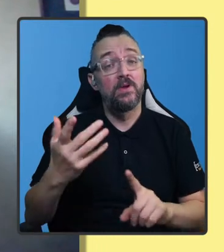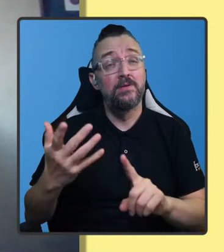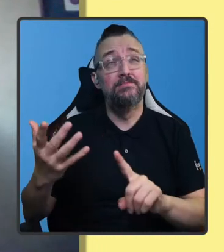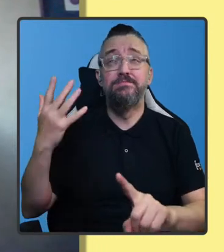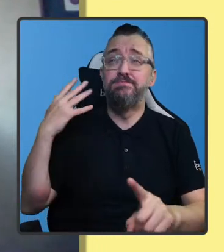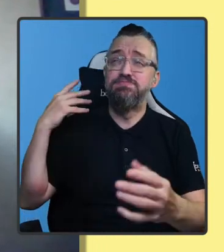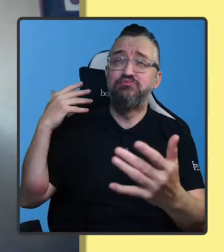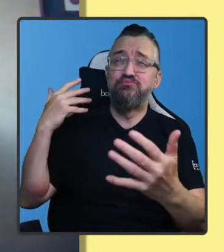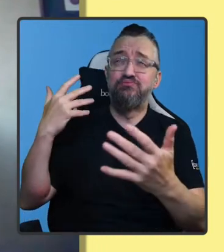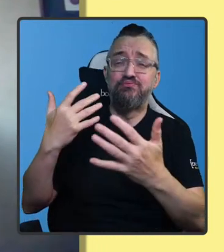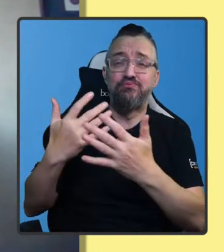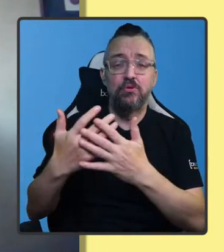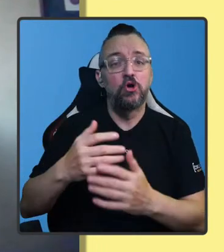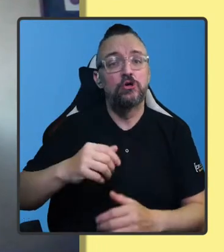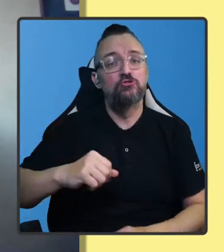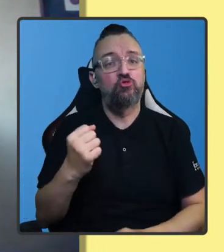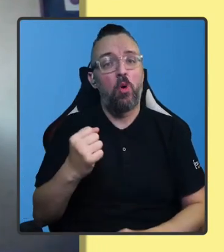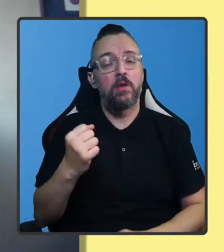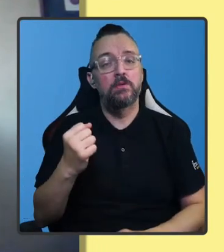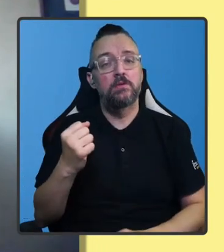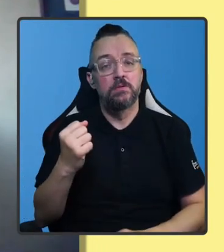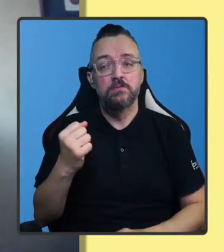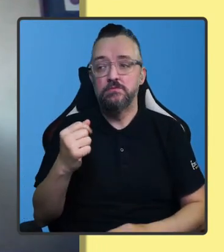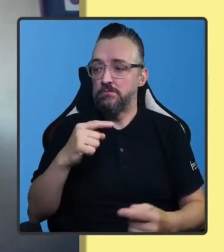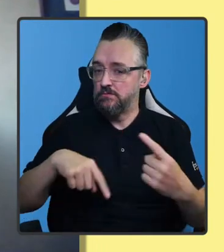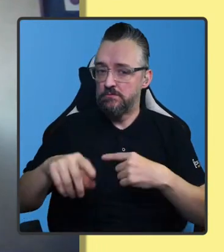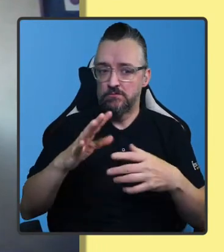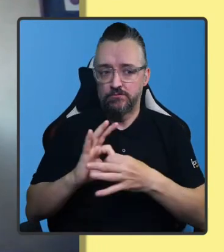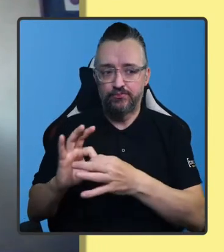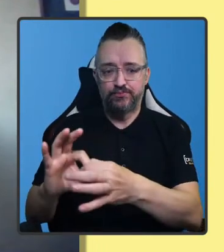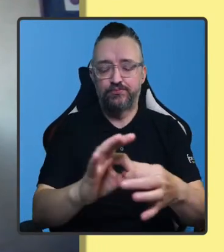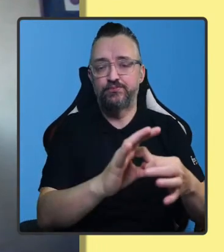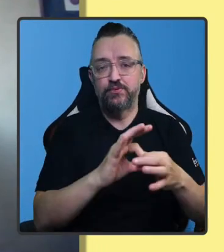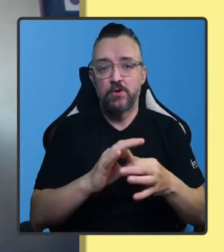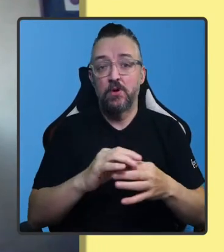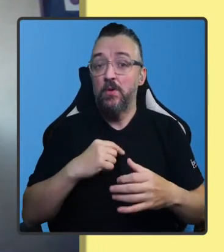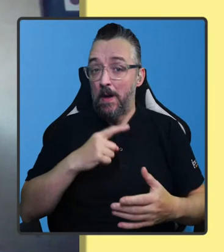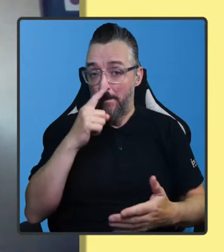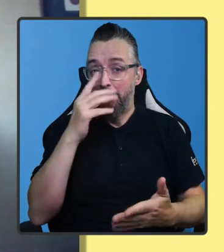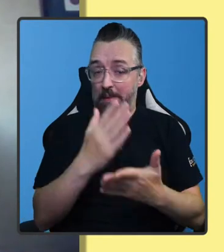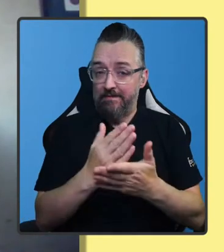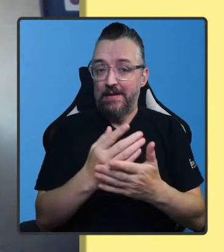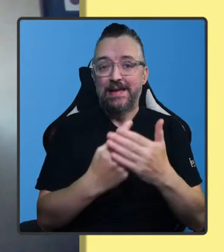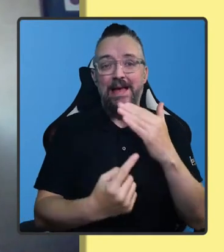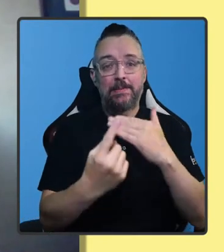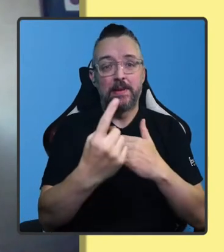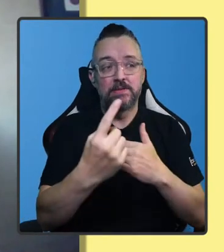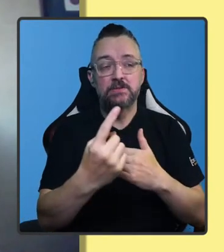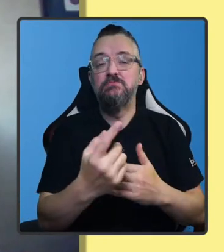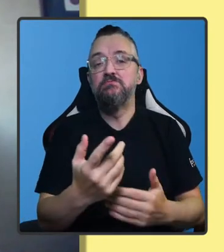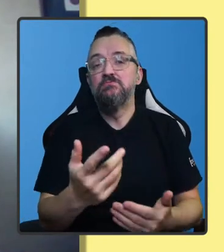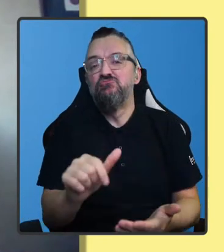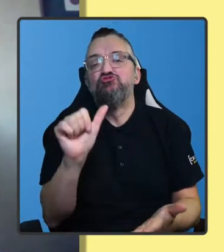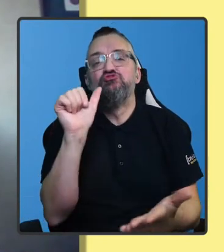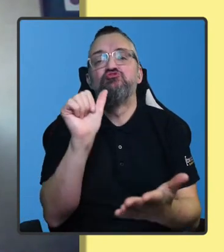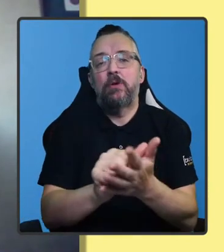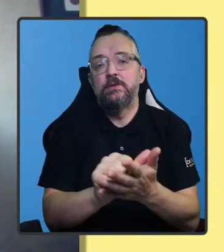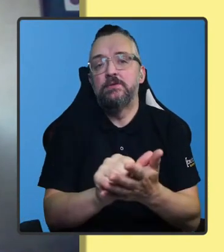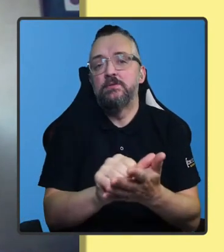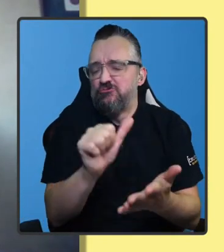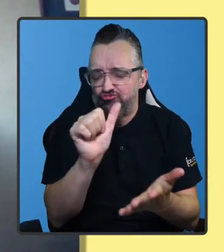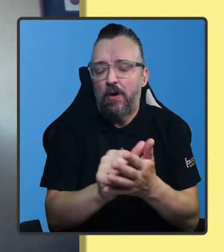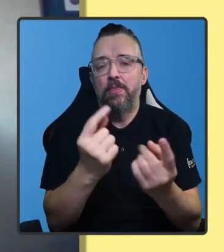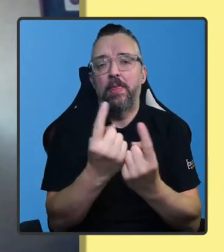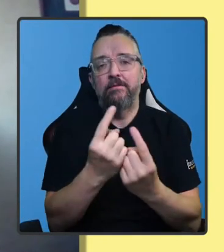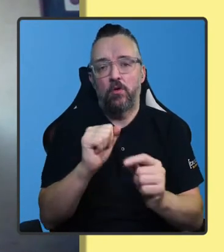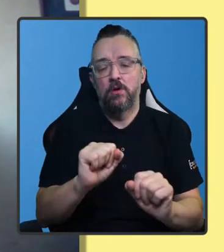in Scotland joined our common cause, who now share our belief that independence is the correct future for our country.